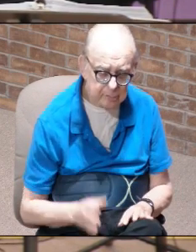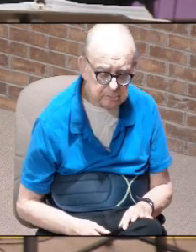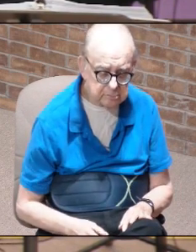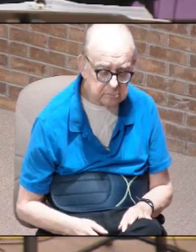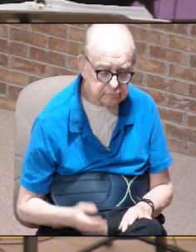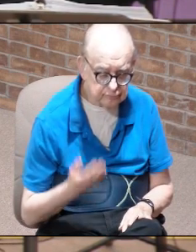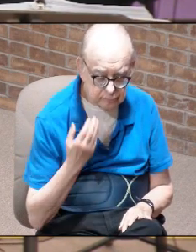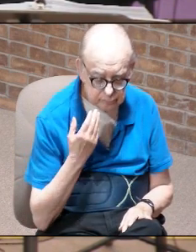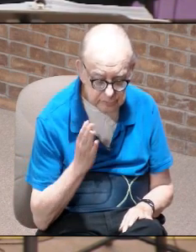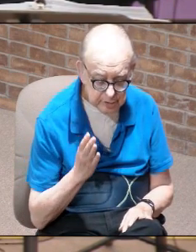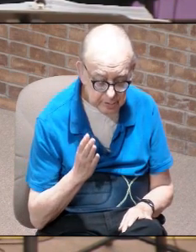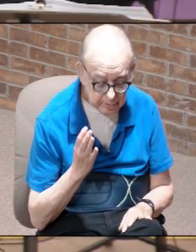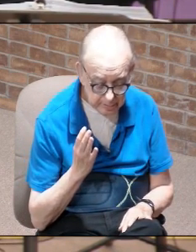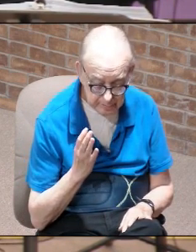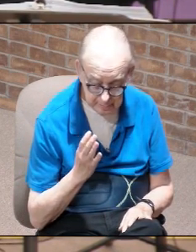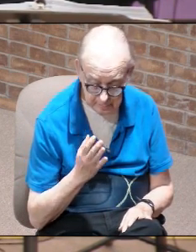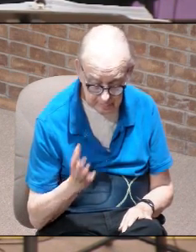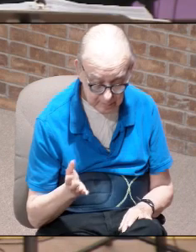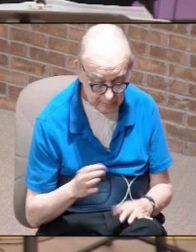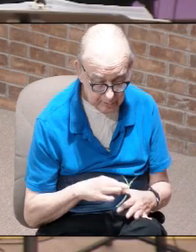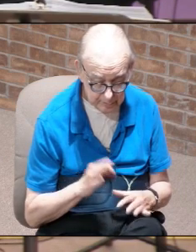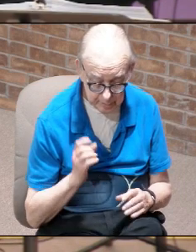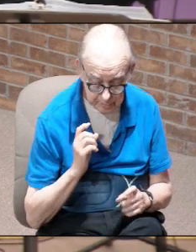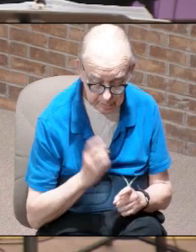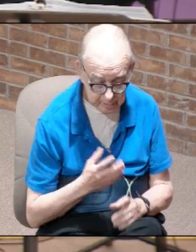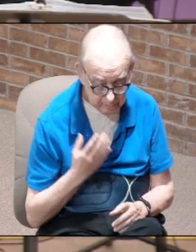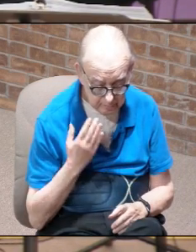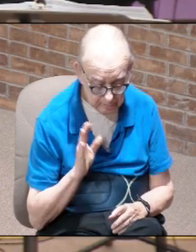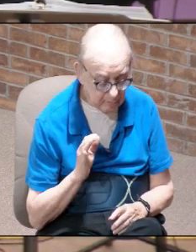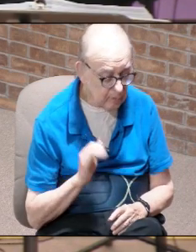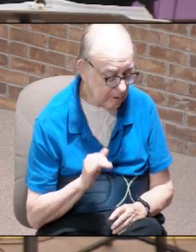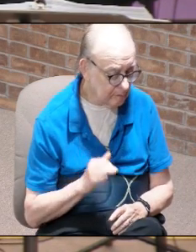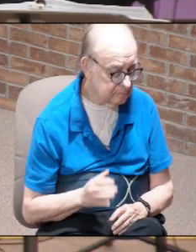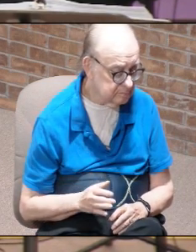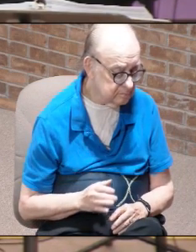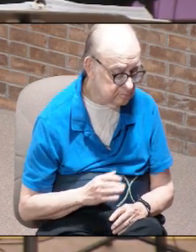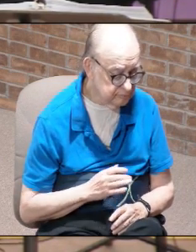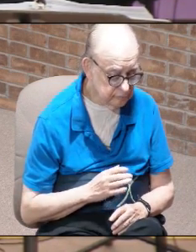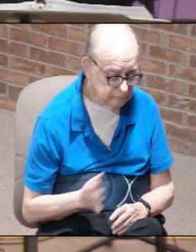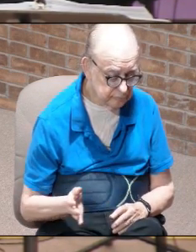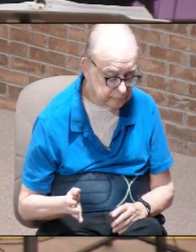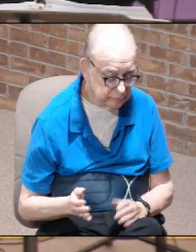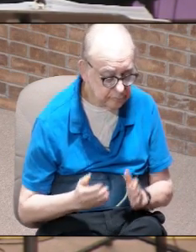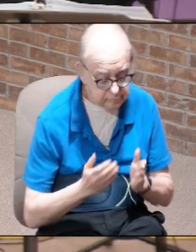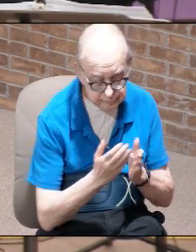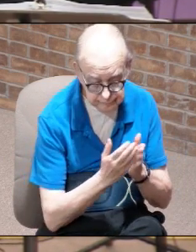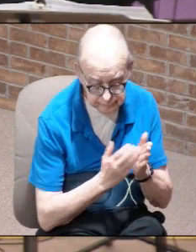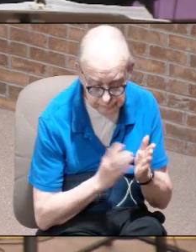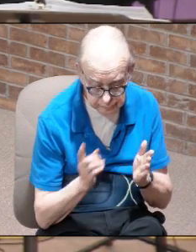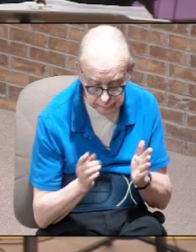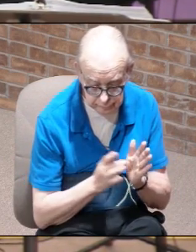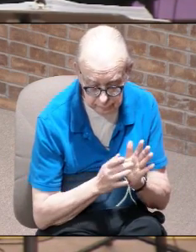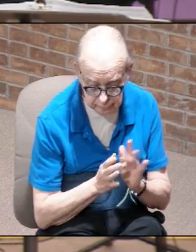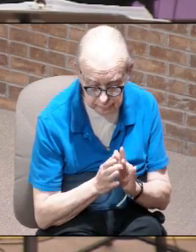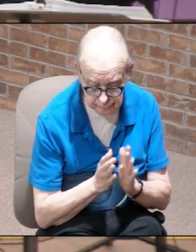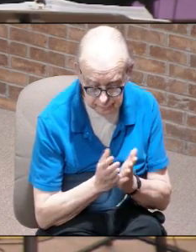I didn't know there was any such thing. Oh, yeah. They're listed in the Bible.